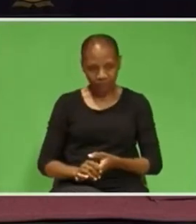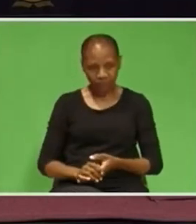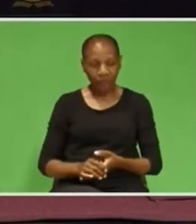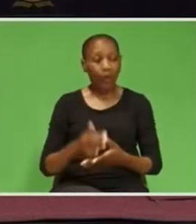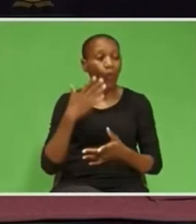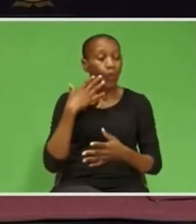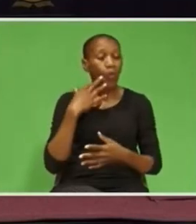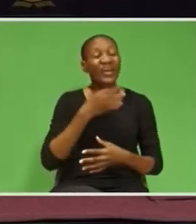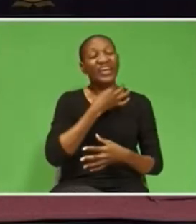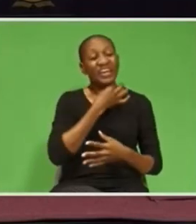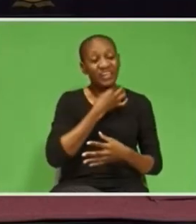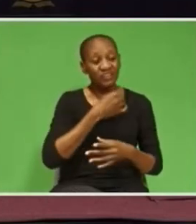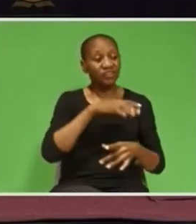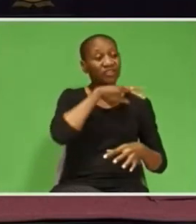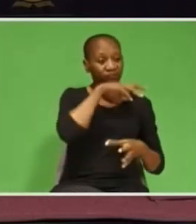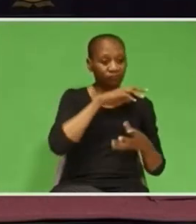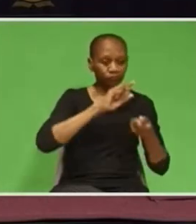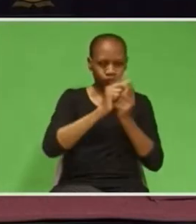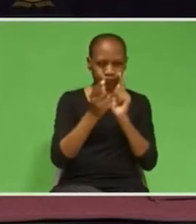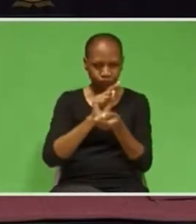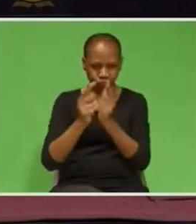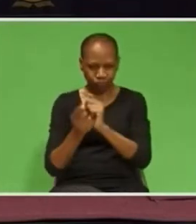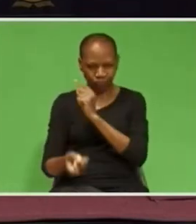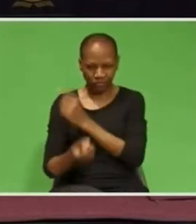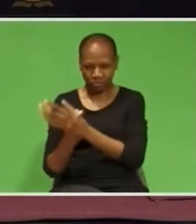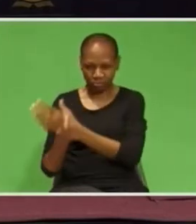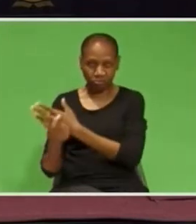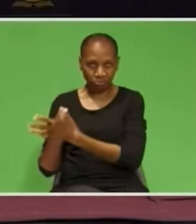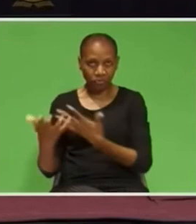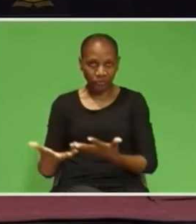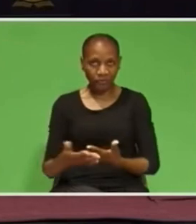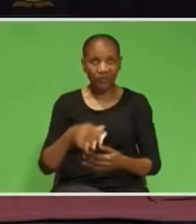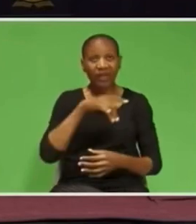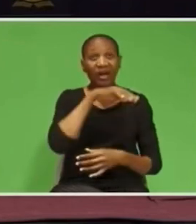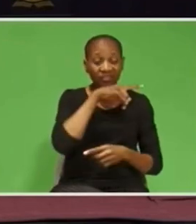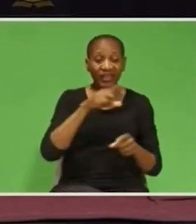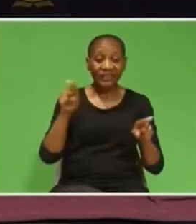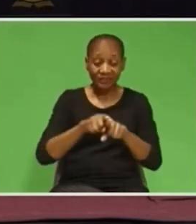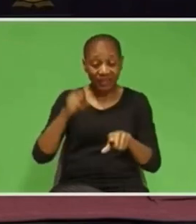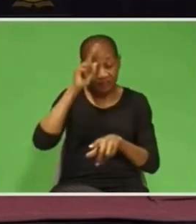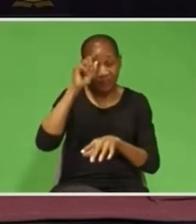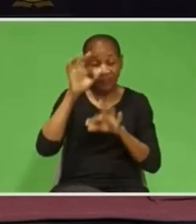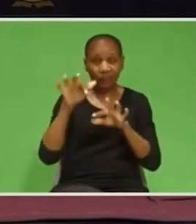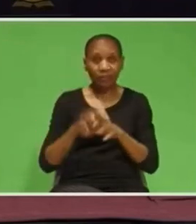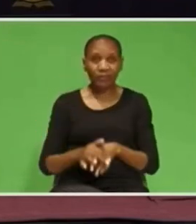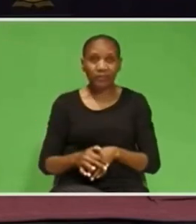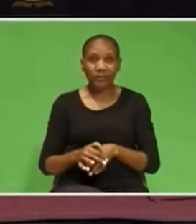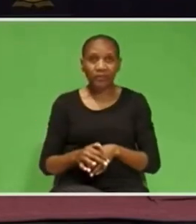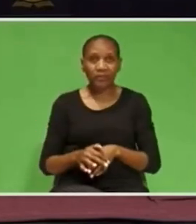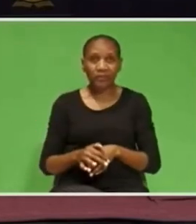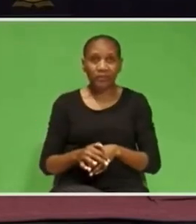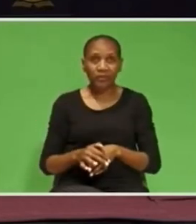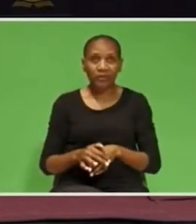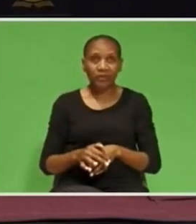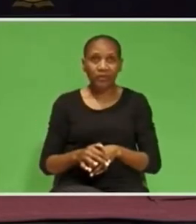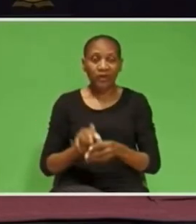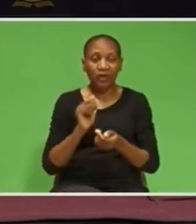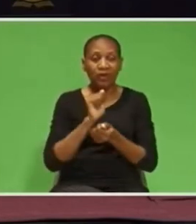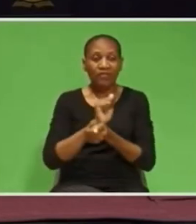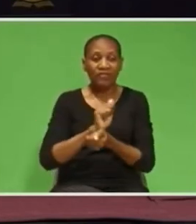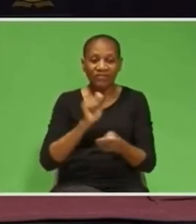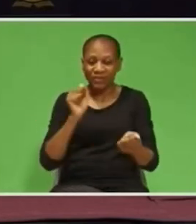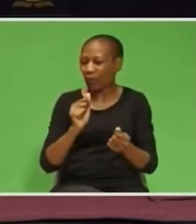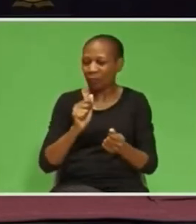English fought the Afrikaners, we were put in concentration camps, the Afrikaners as well as the Africans, and we'd be deprived of freedoms.